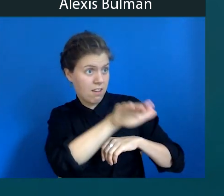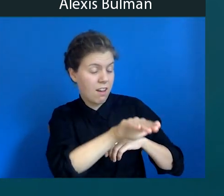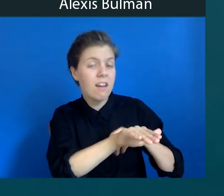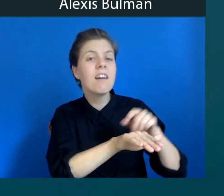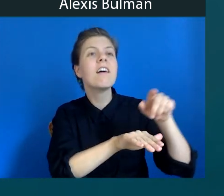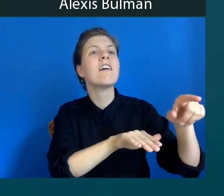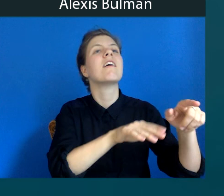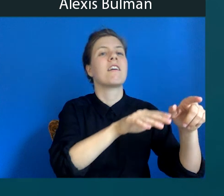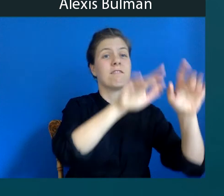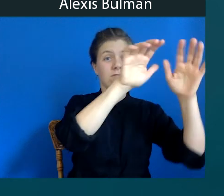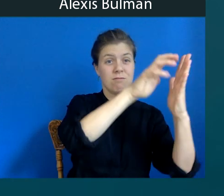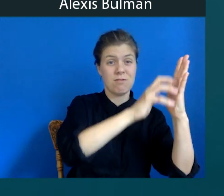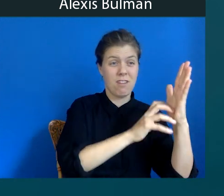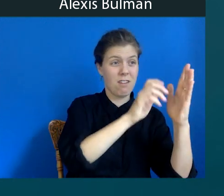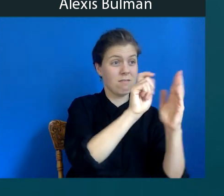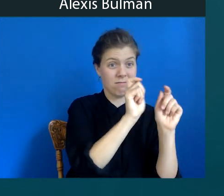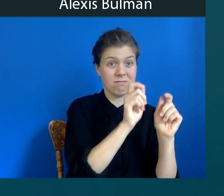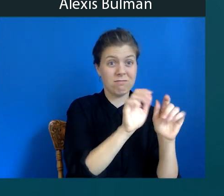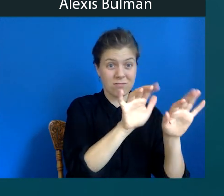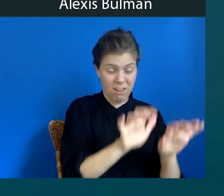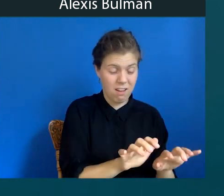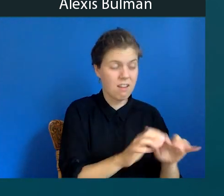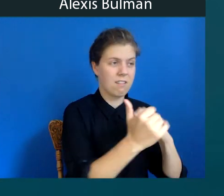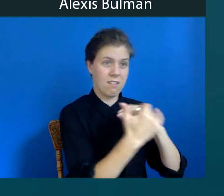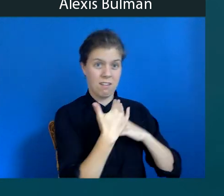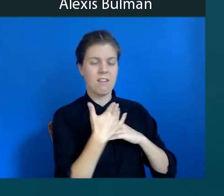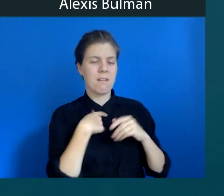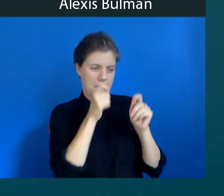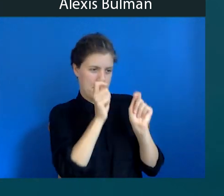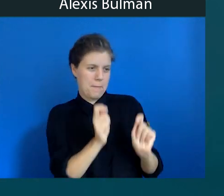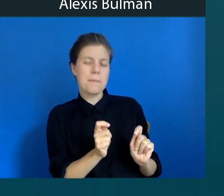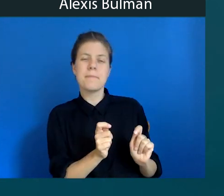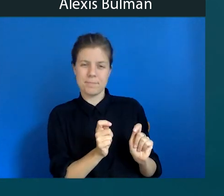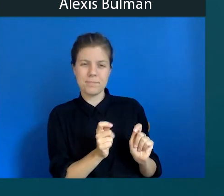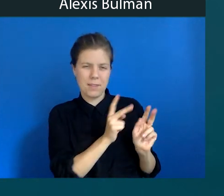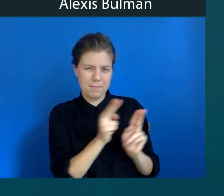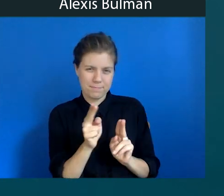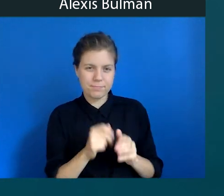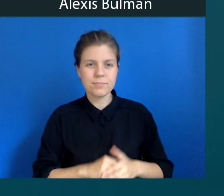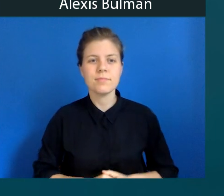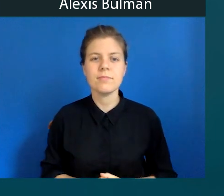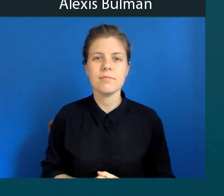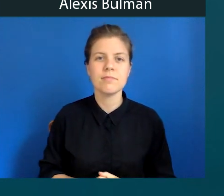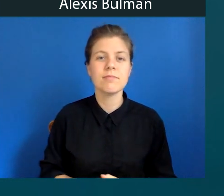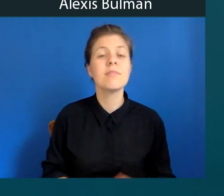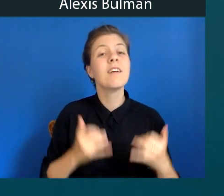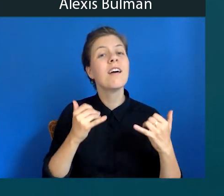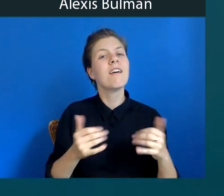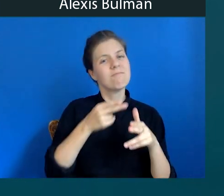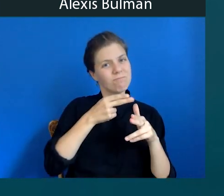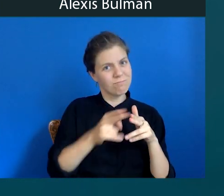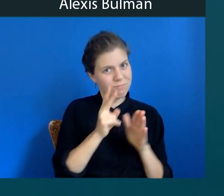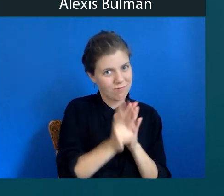and I got to make any edits and changes. Here is a short clip of the Tending To performance and its audio